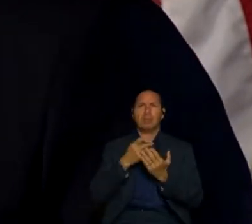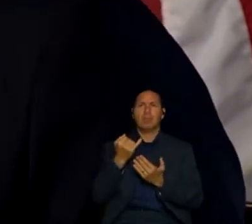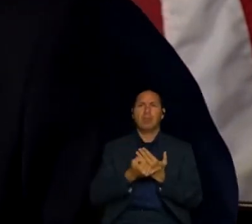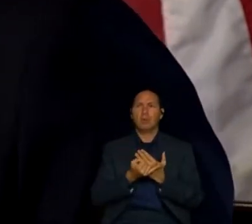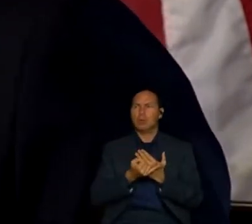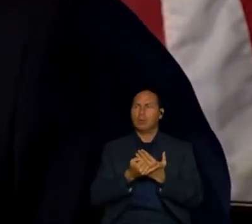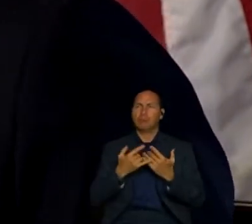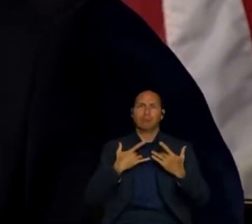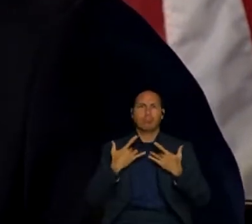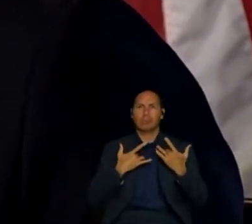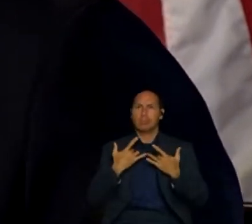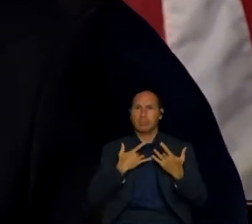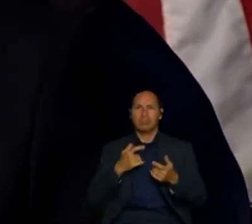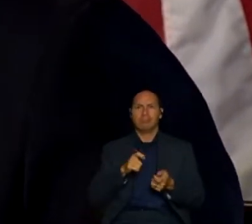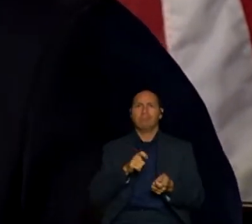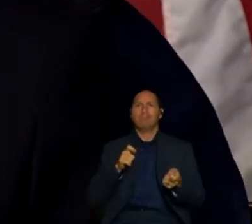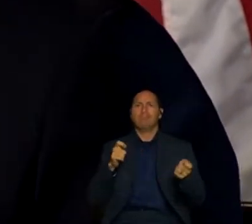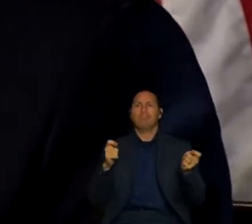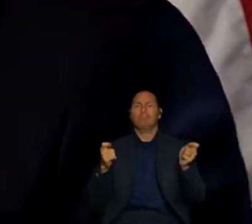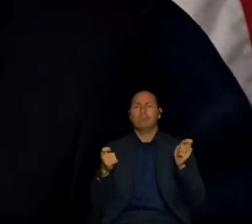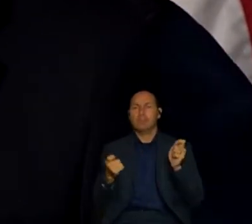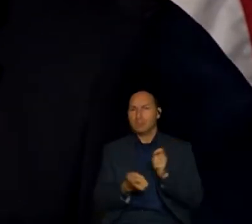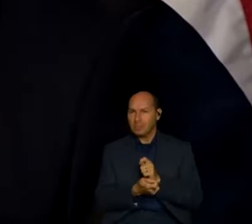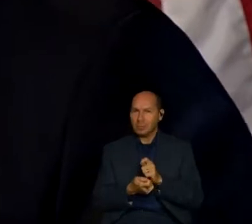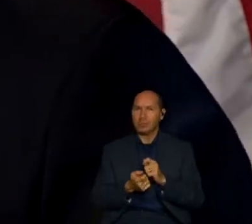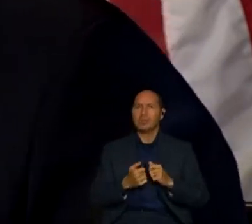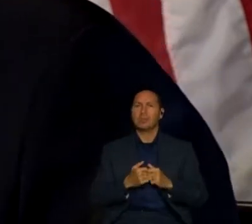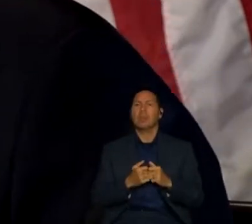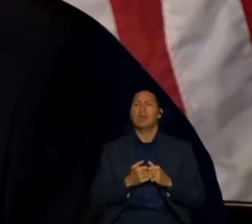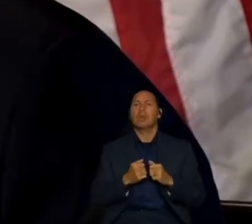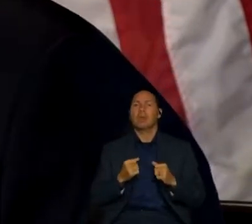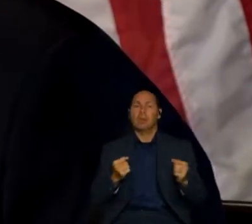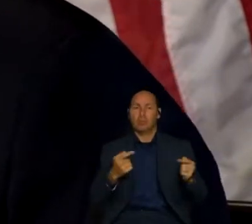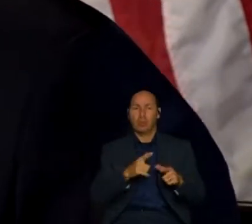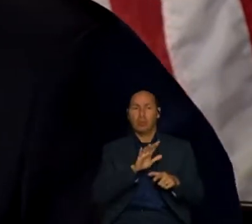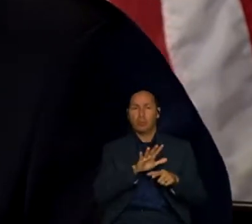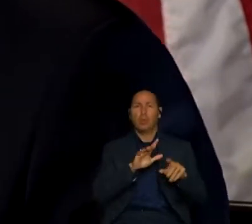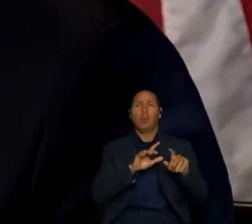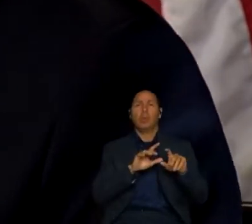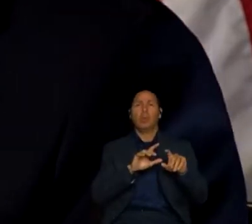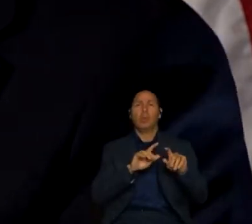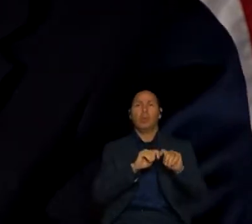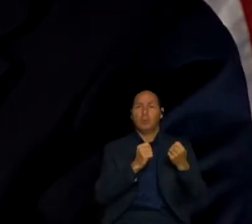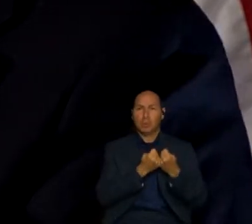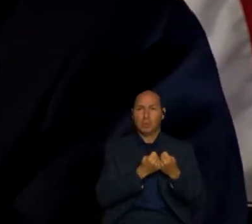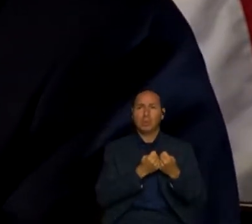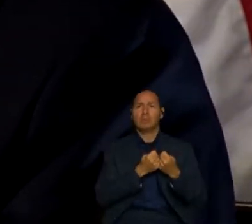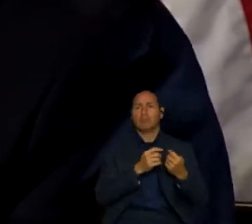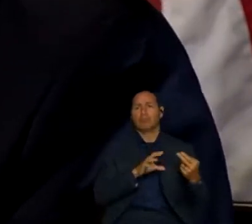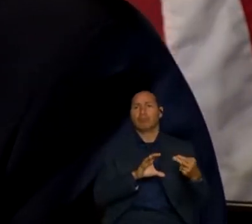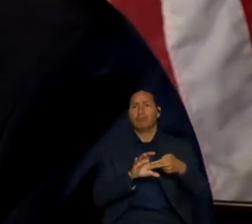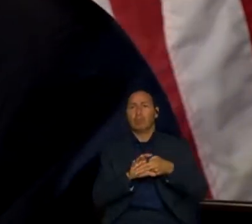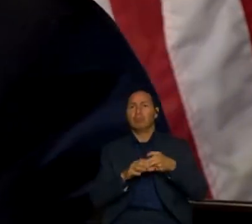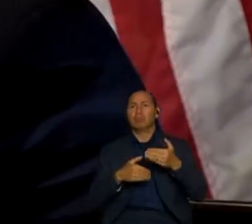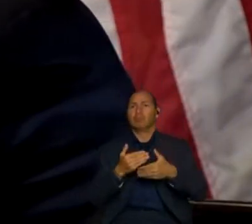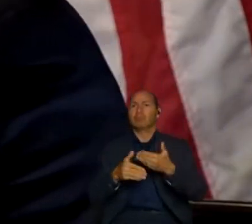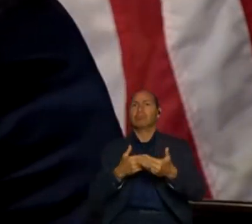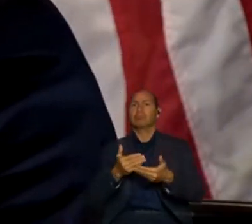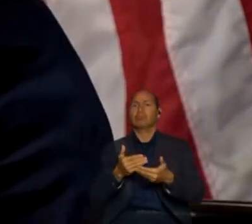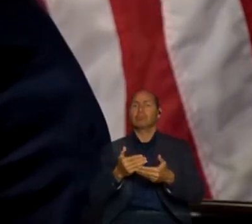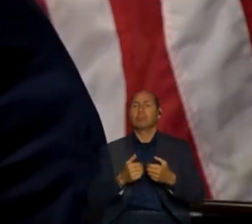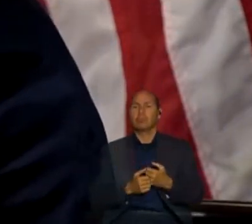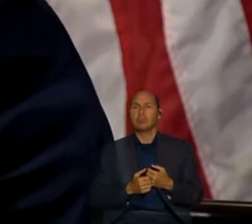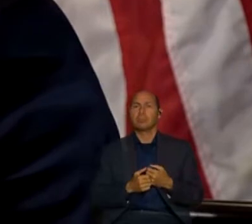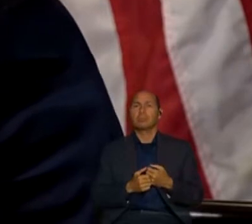and our Arnaldo Cruz, who is very much involved in that process as well. Unfortunately,